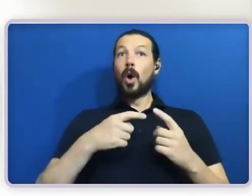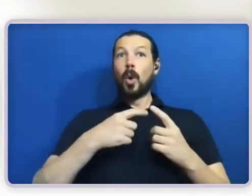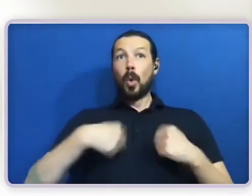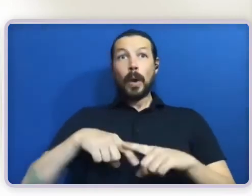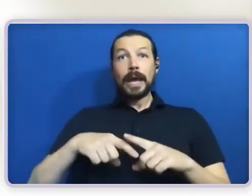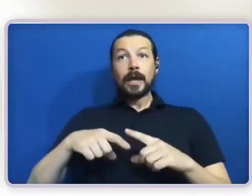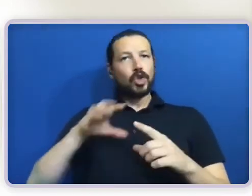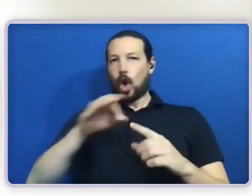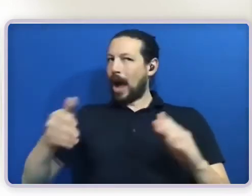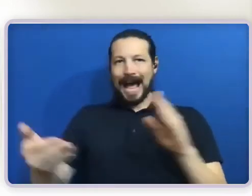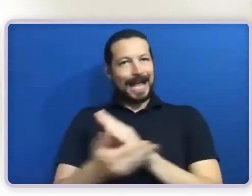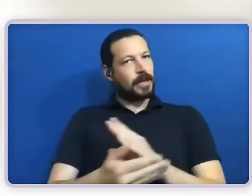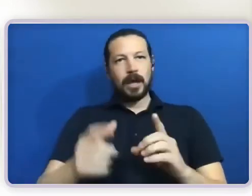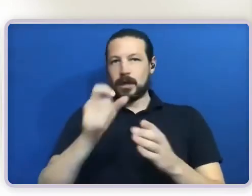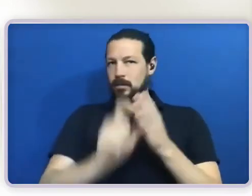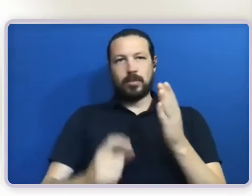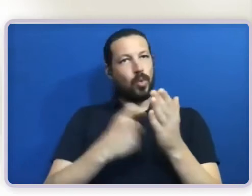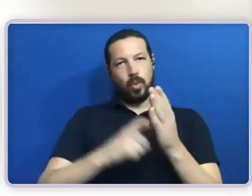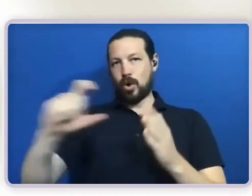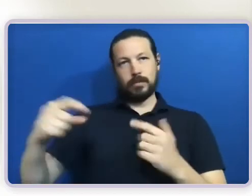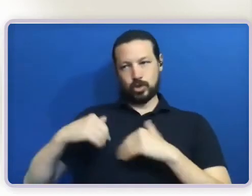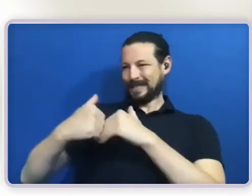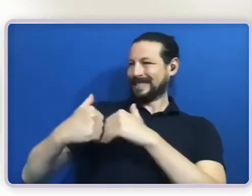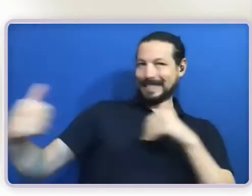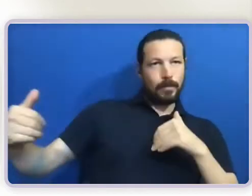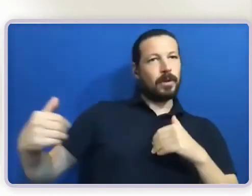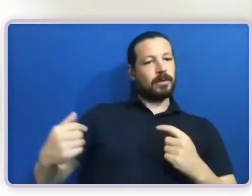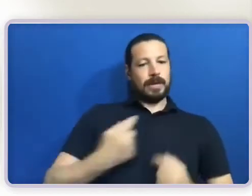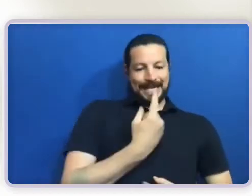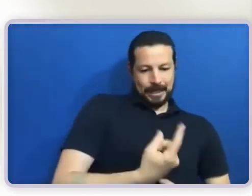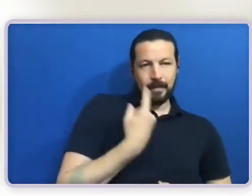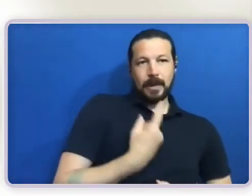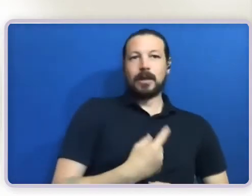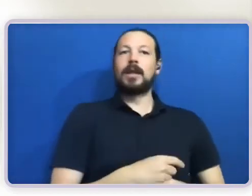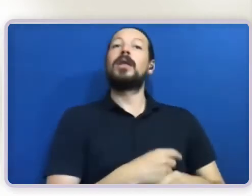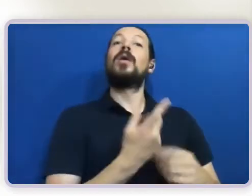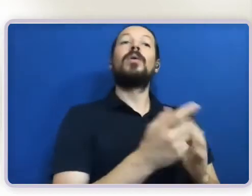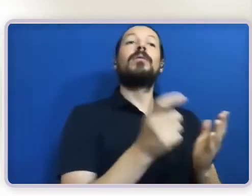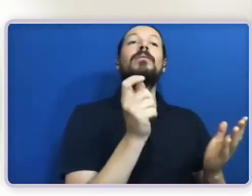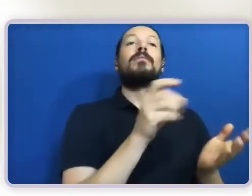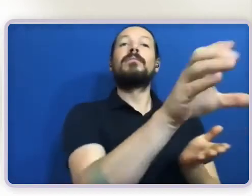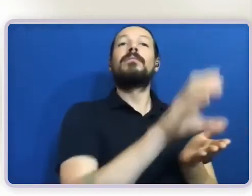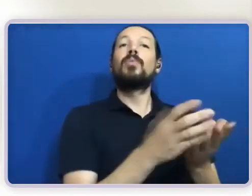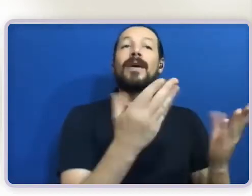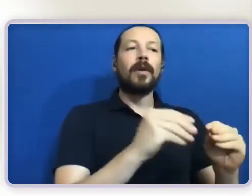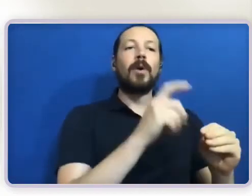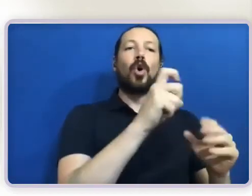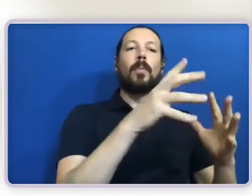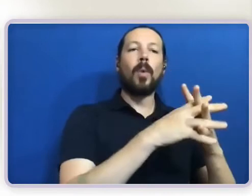Commission. We've been funded by the Commonwealth Attorney General's Department,